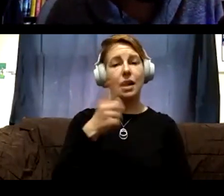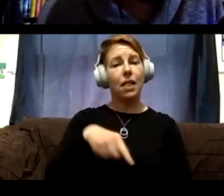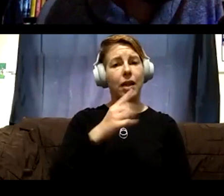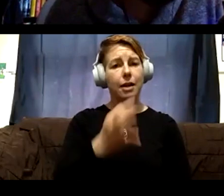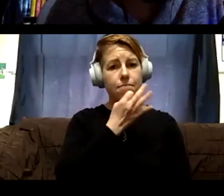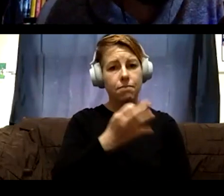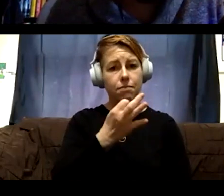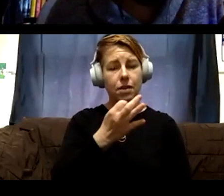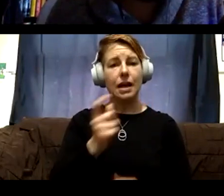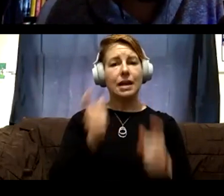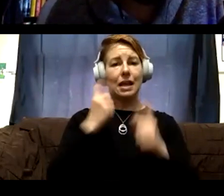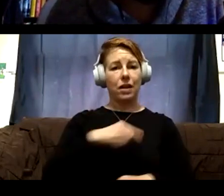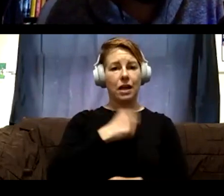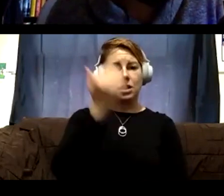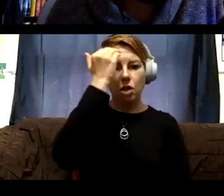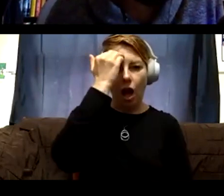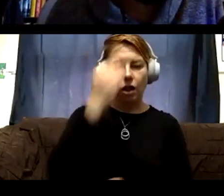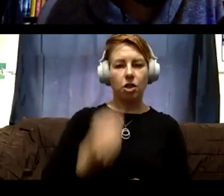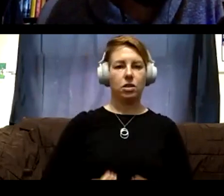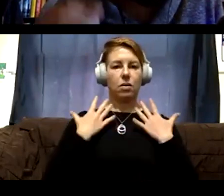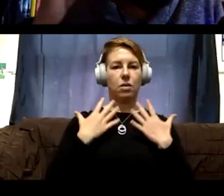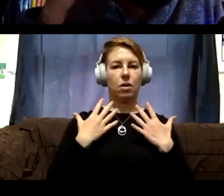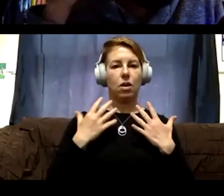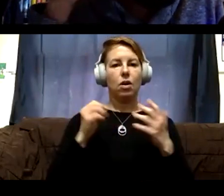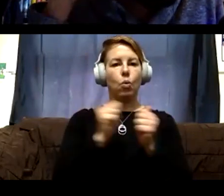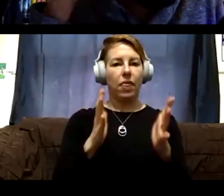inspiration without once making us aware that we are being taught."